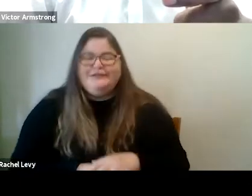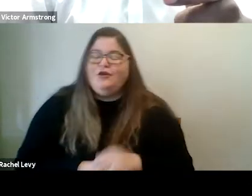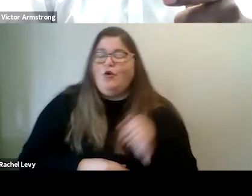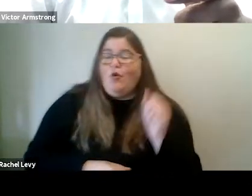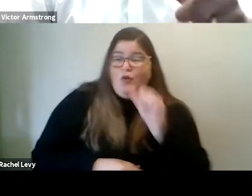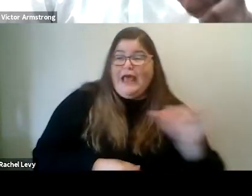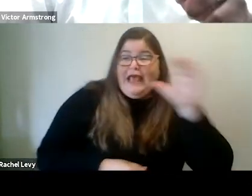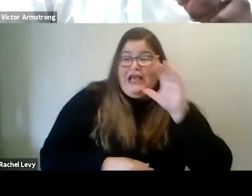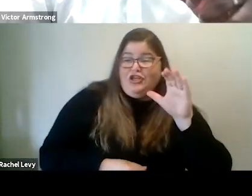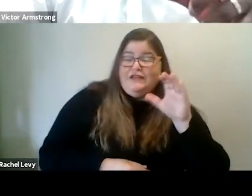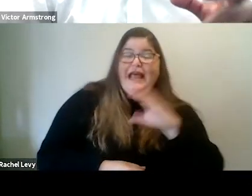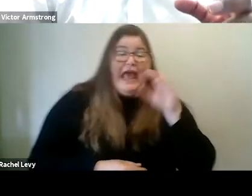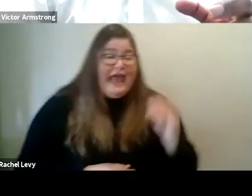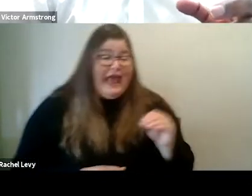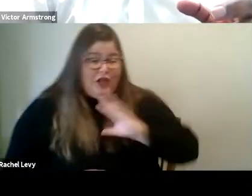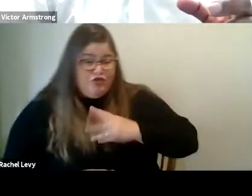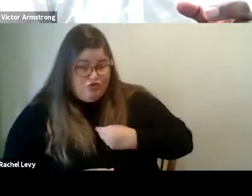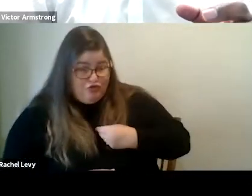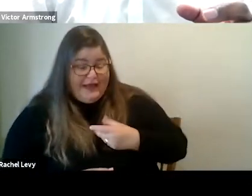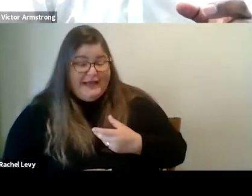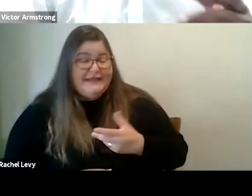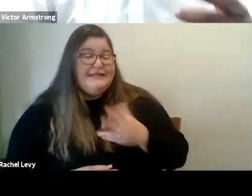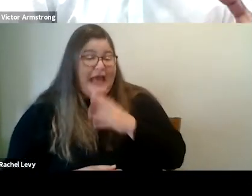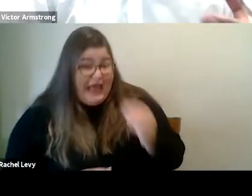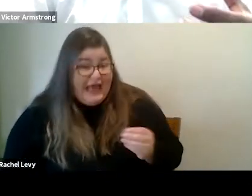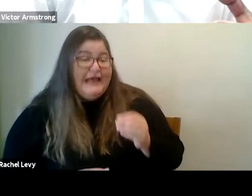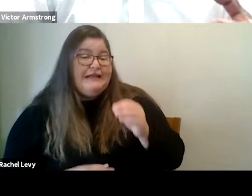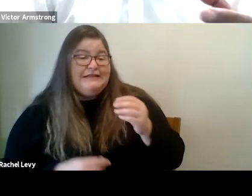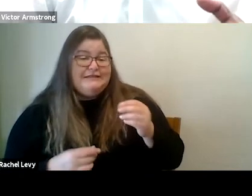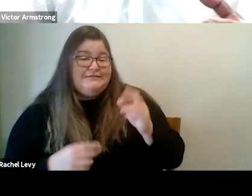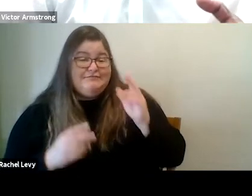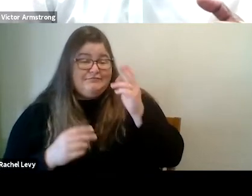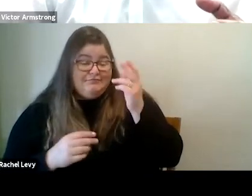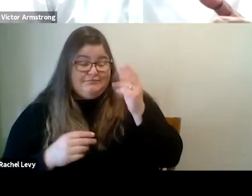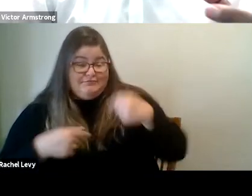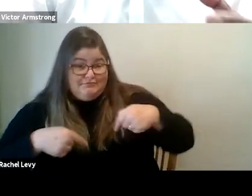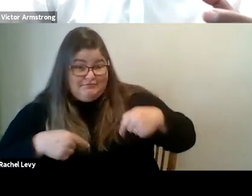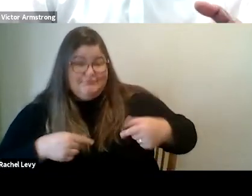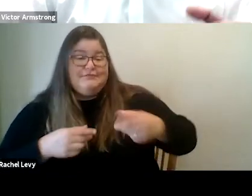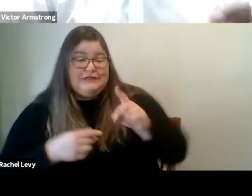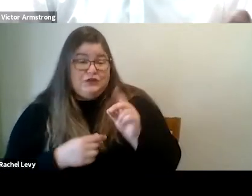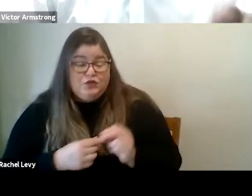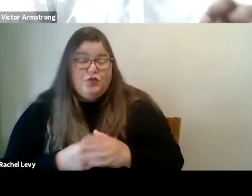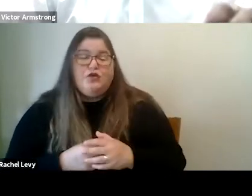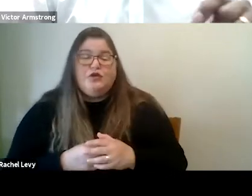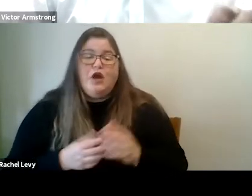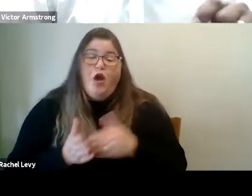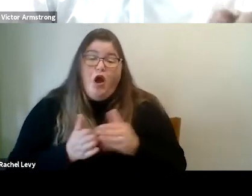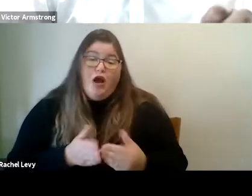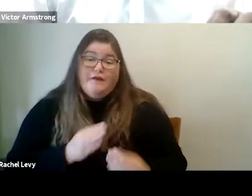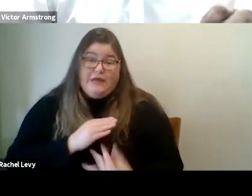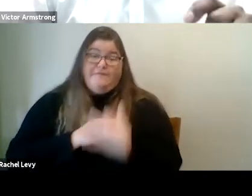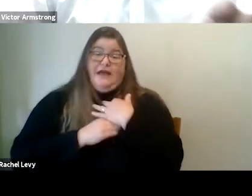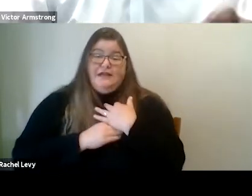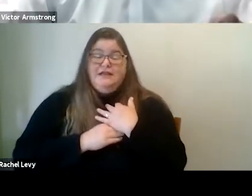with an anxiety disorder exacerbated by the discrimination that often accompanies mental illness, the hatred that is perpetrated toward